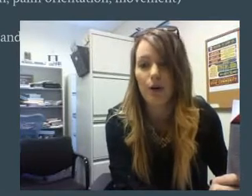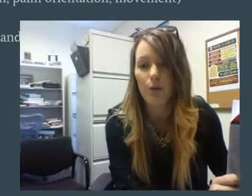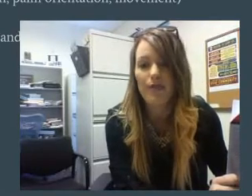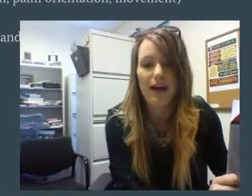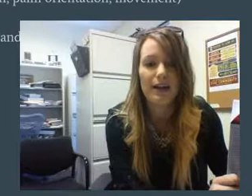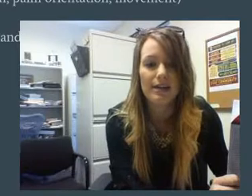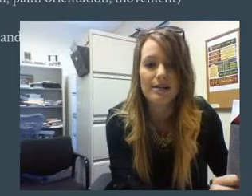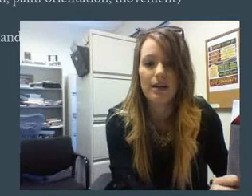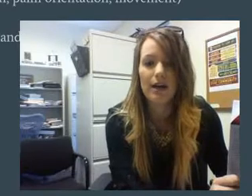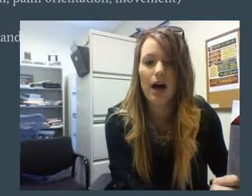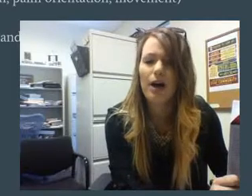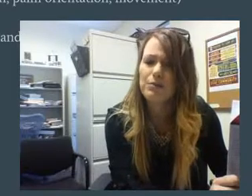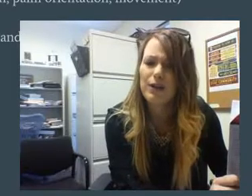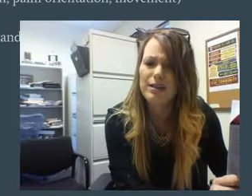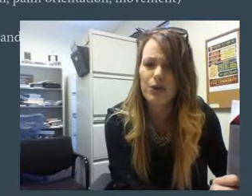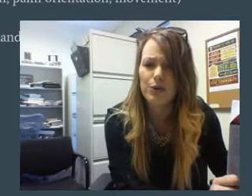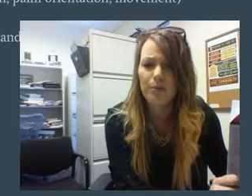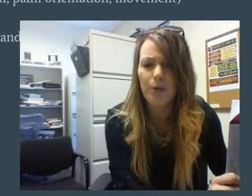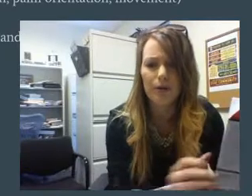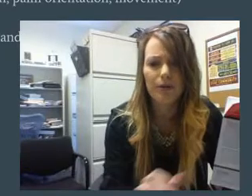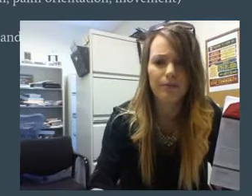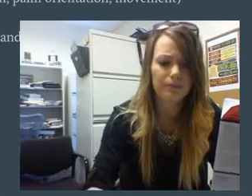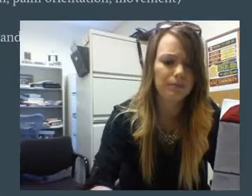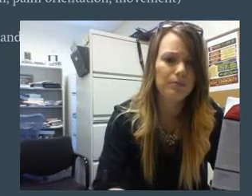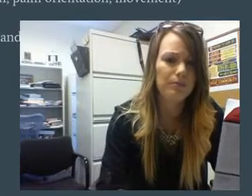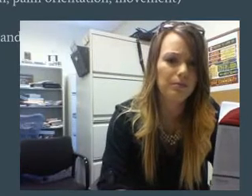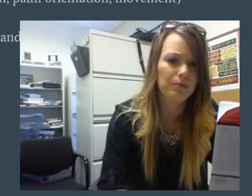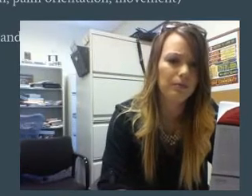depending on what that is. So, that's also important.